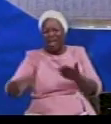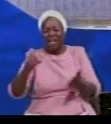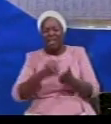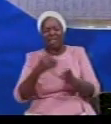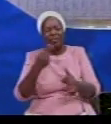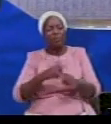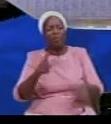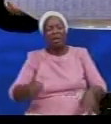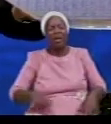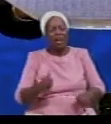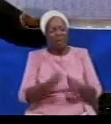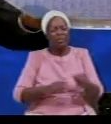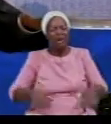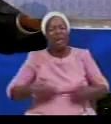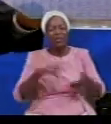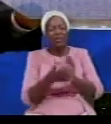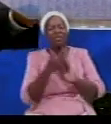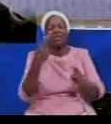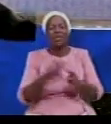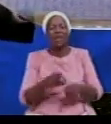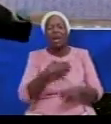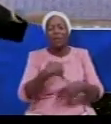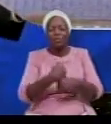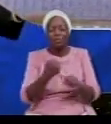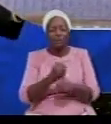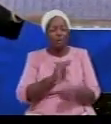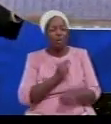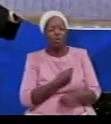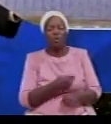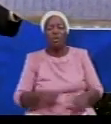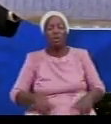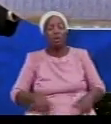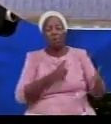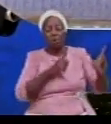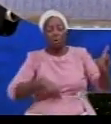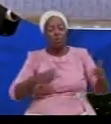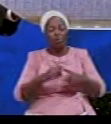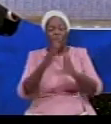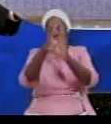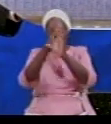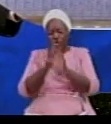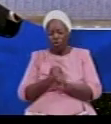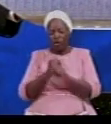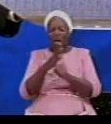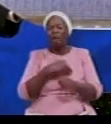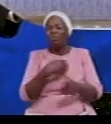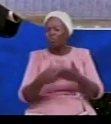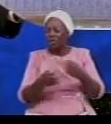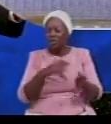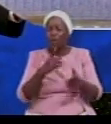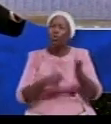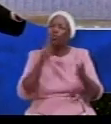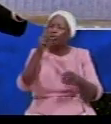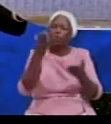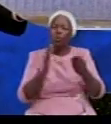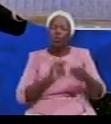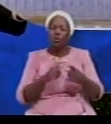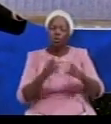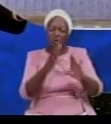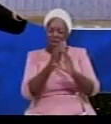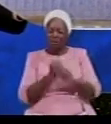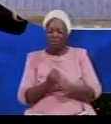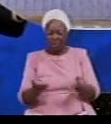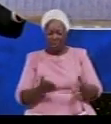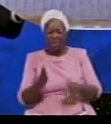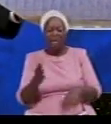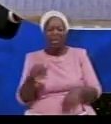Jesus' name. And make us, Lord, to achieve whatever you want us to achieve here and then